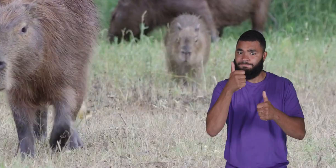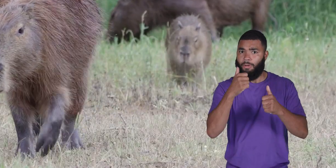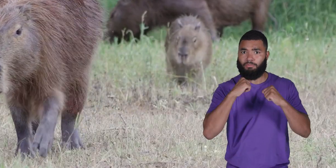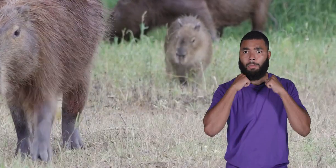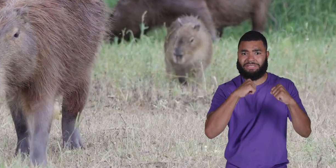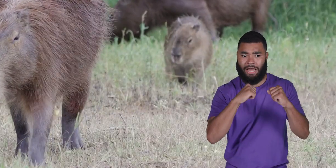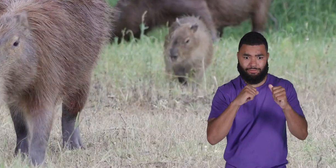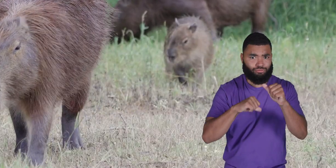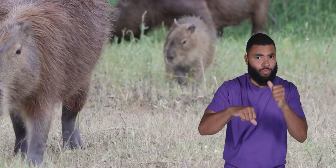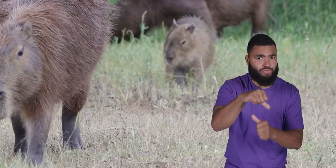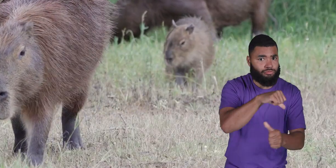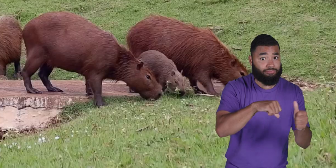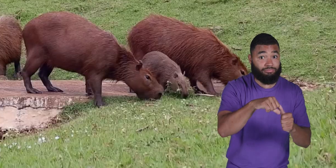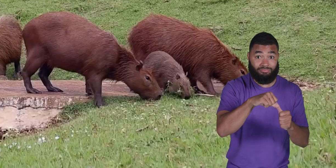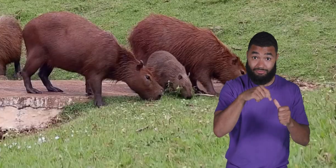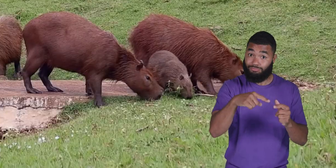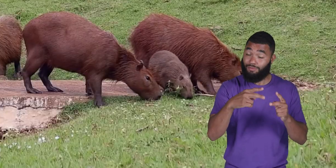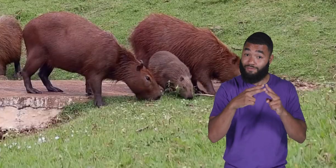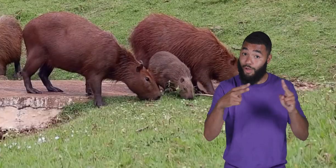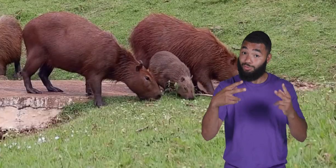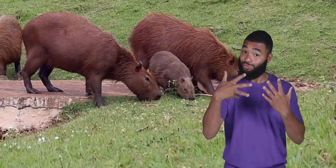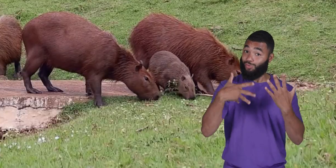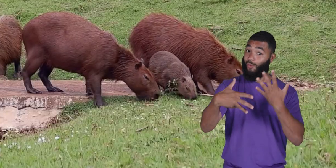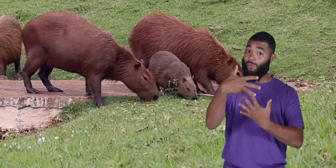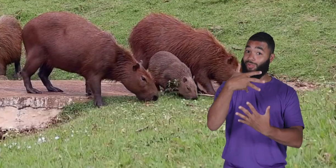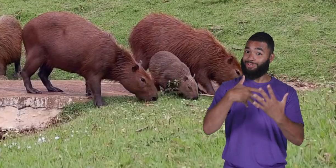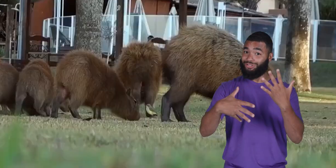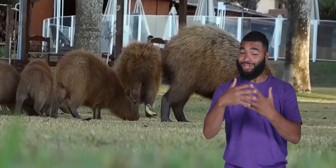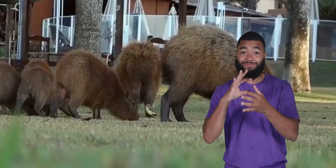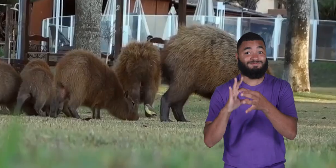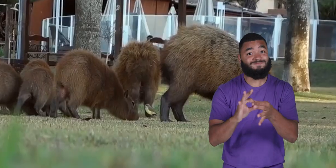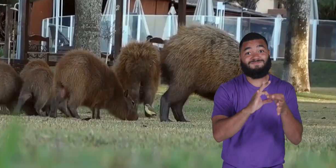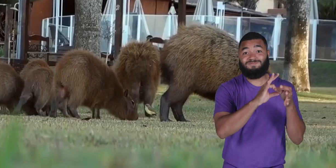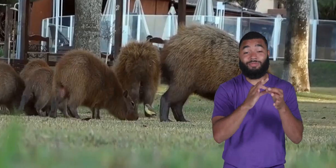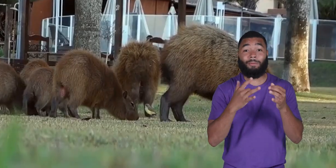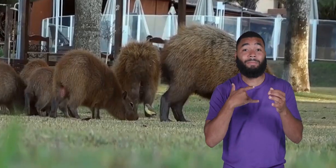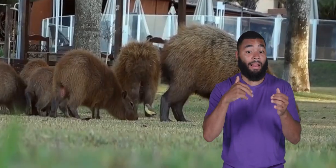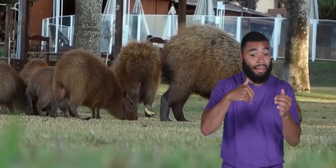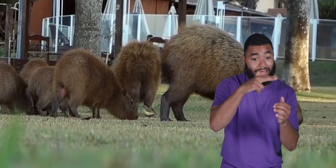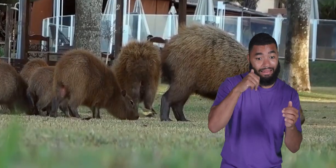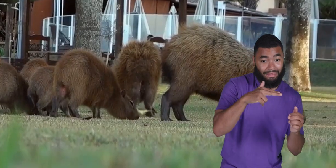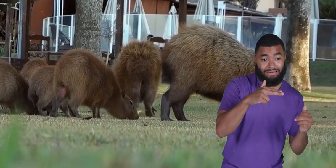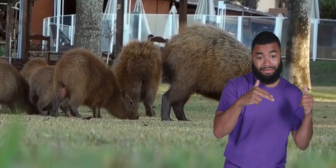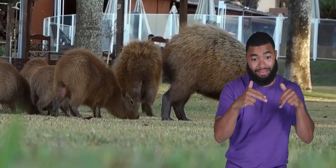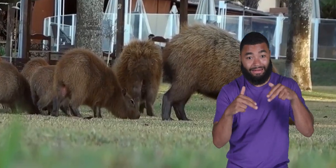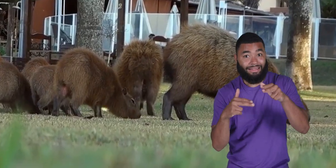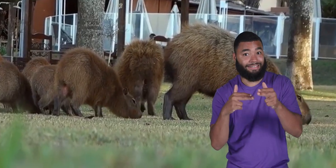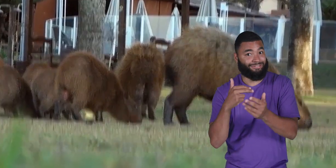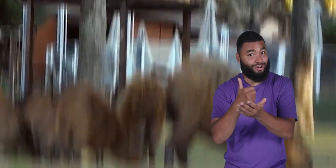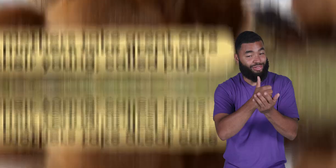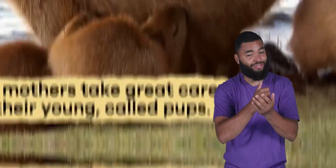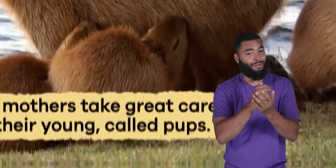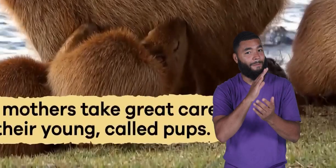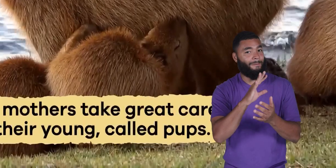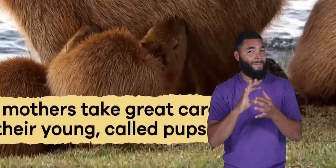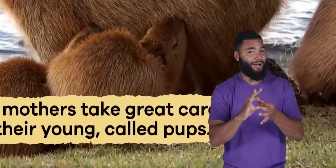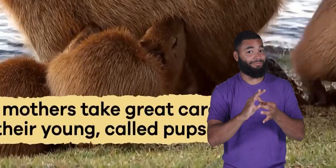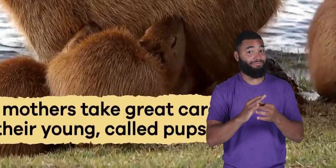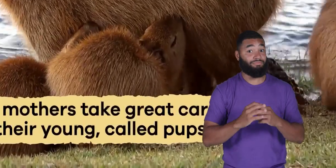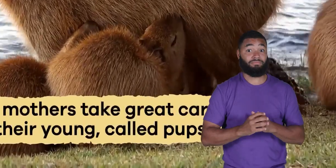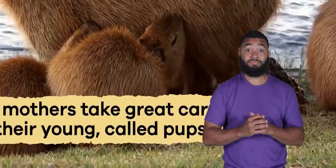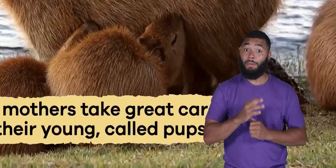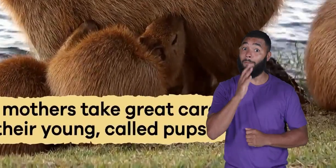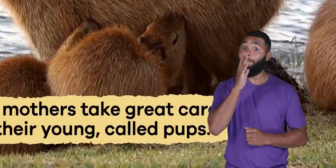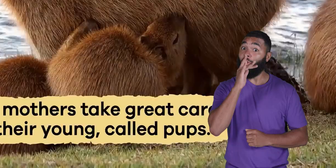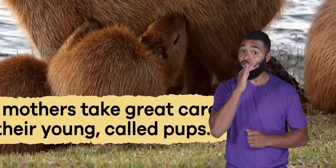protects the other members capybaras are social animals and often groom each other to strengthen their bonds the